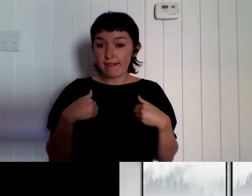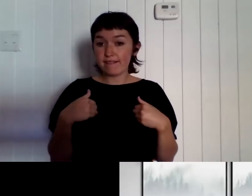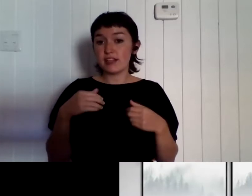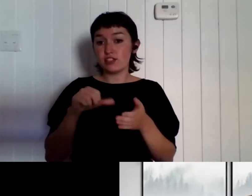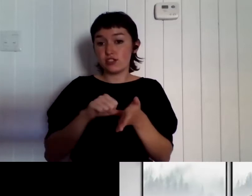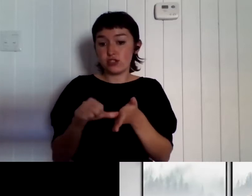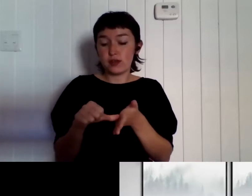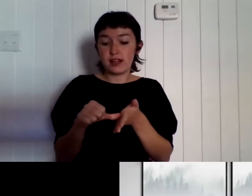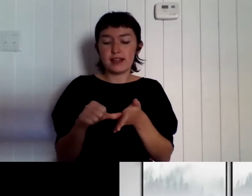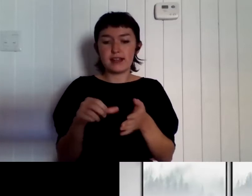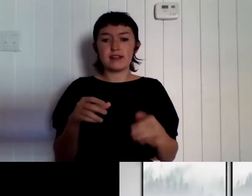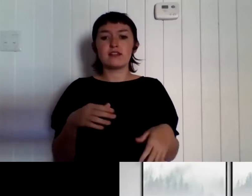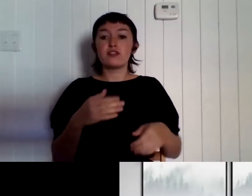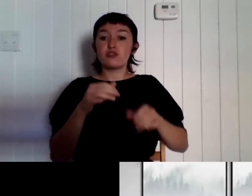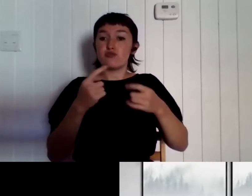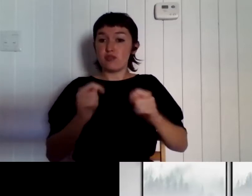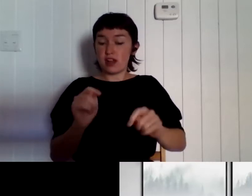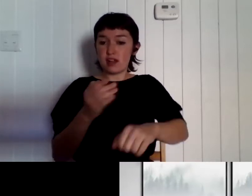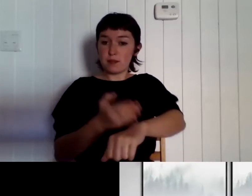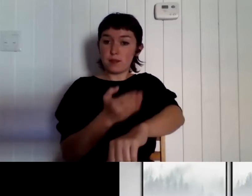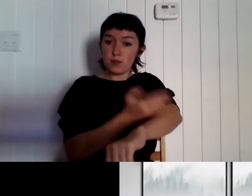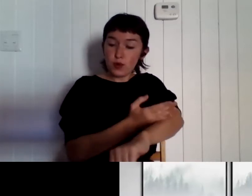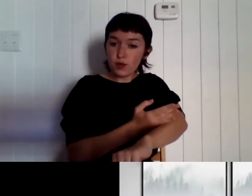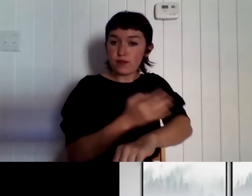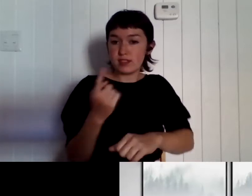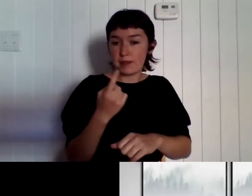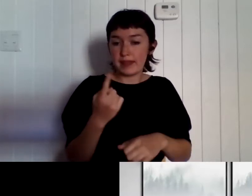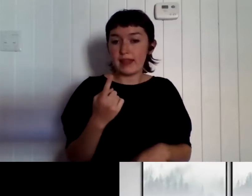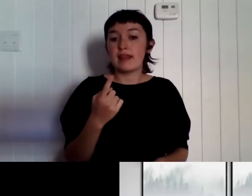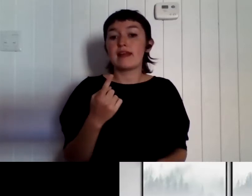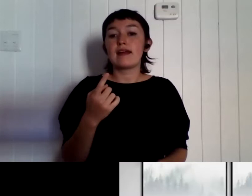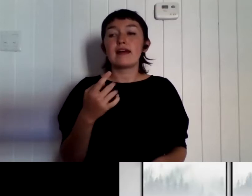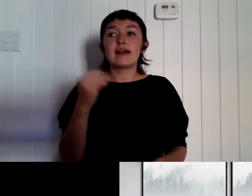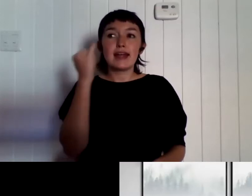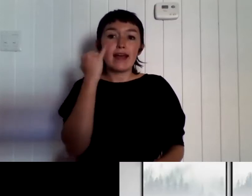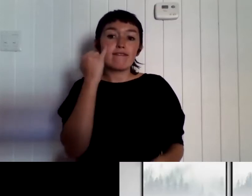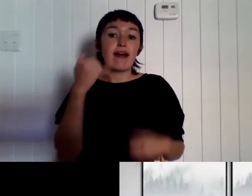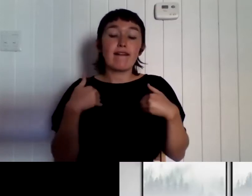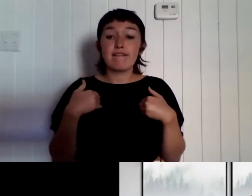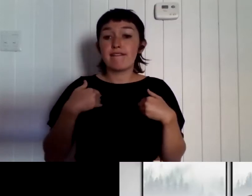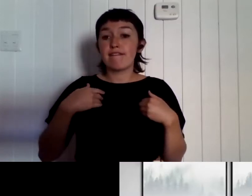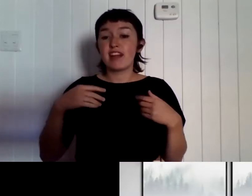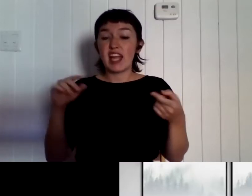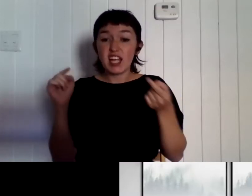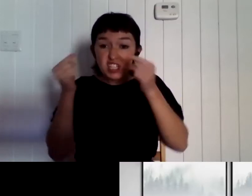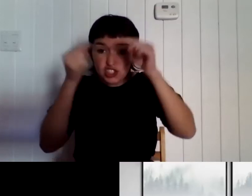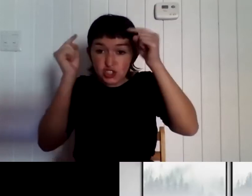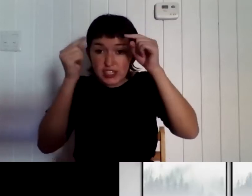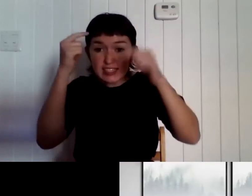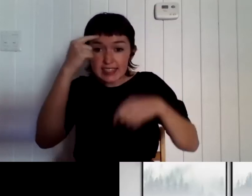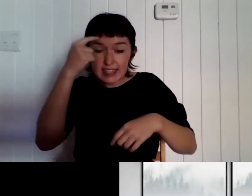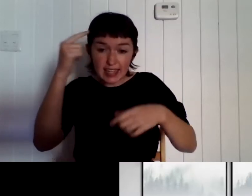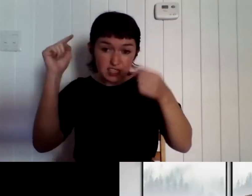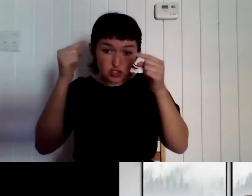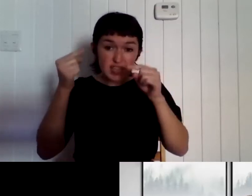the hopes of improving something for somebody who's already normal, if you have some sort of brain injury, if you have some sort of brain cancer, you might have